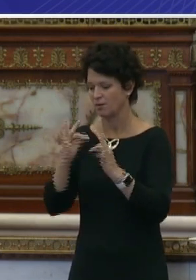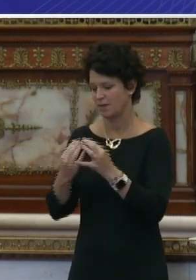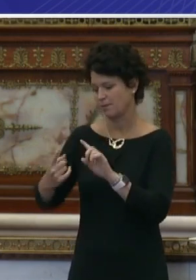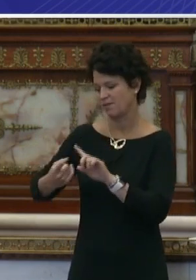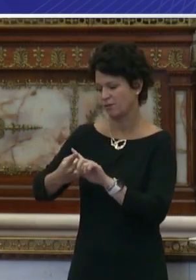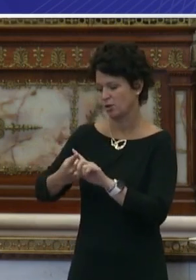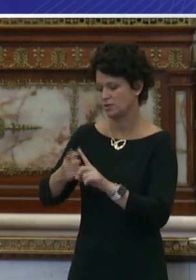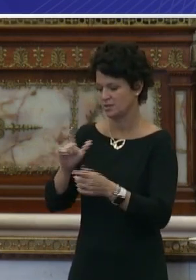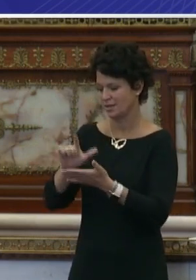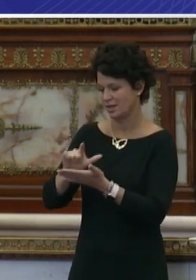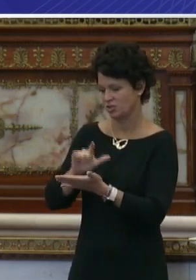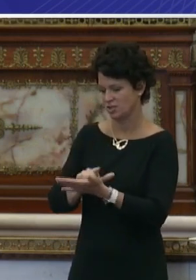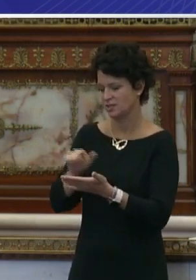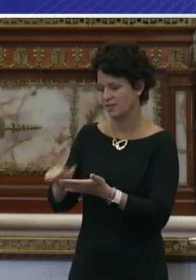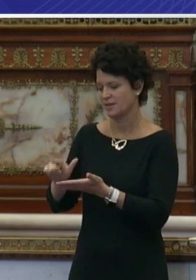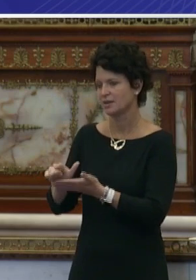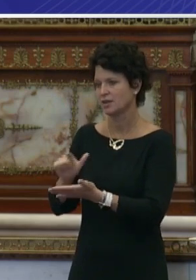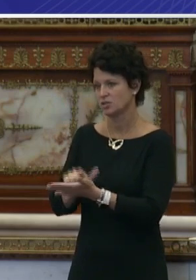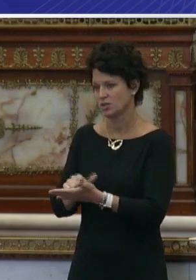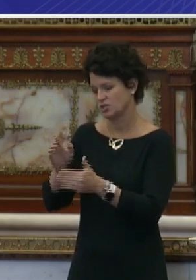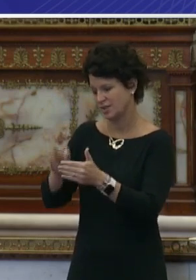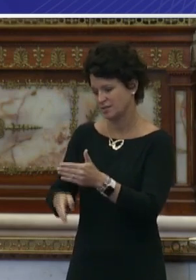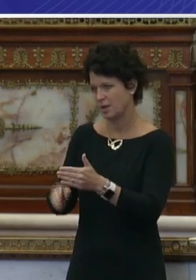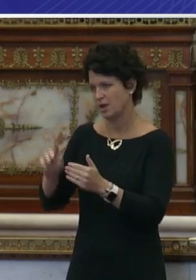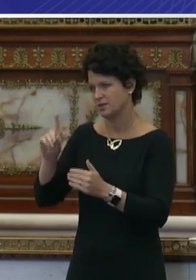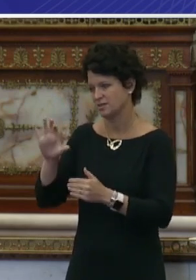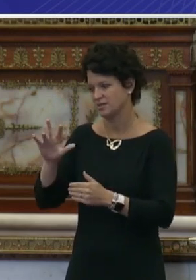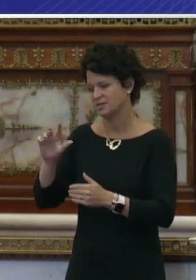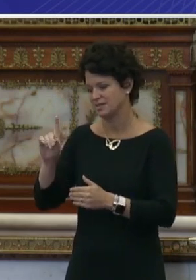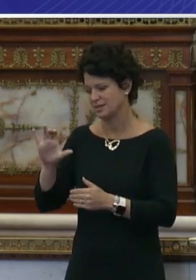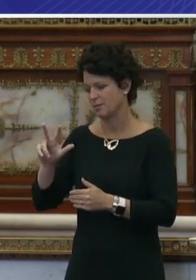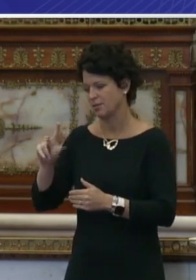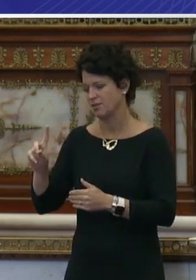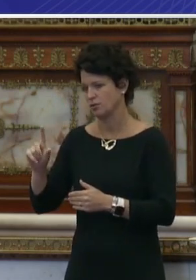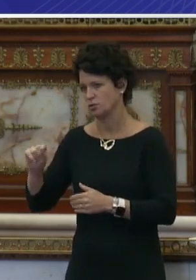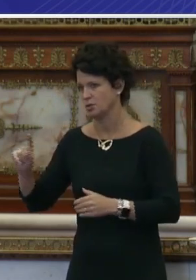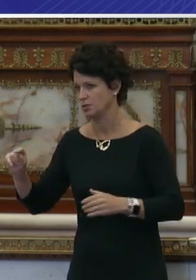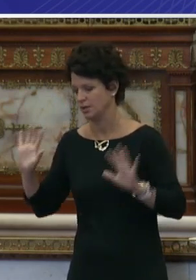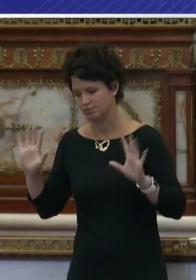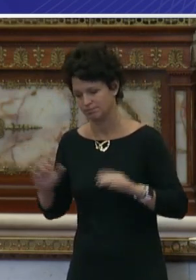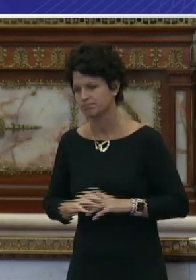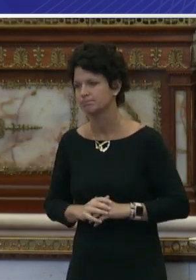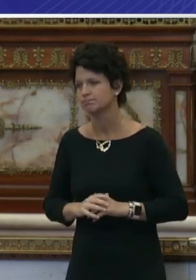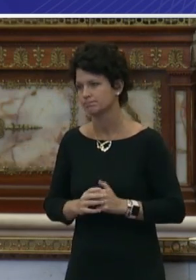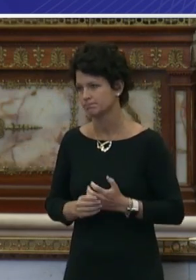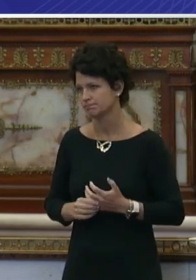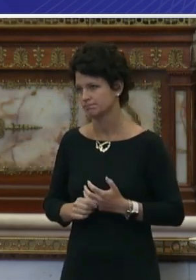First legislation, this legislation expires on December 31st, 2020.